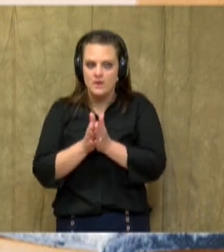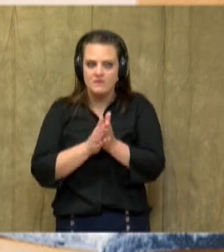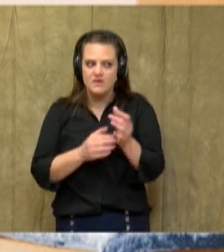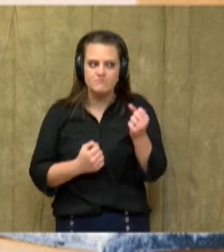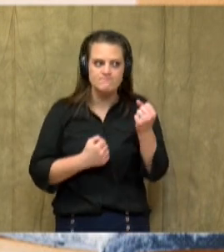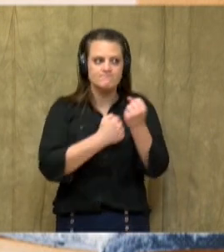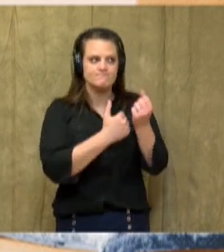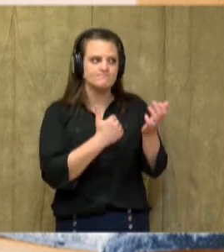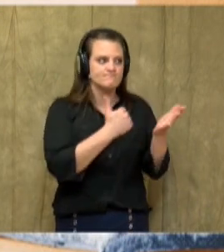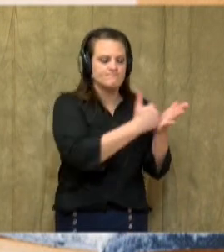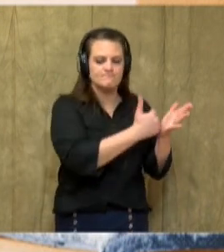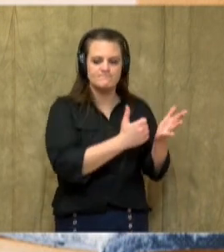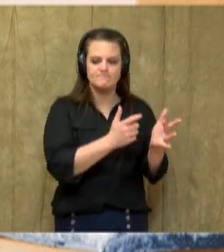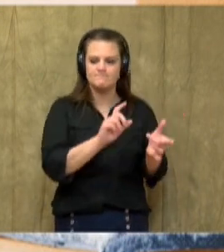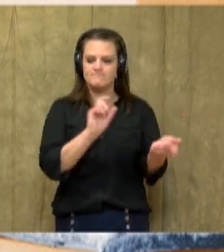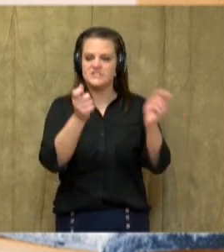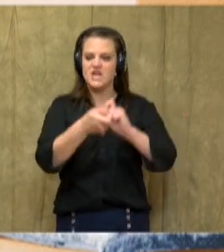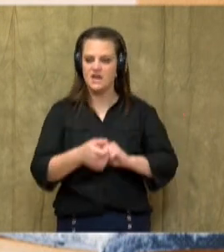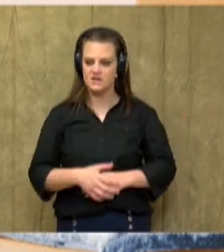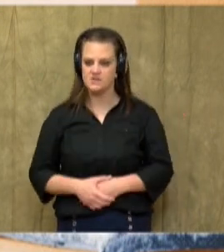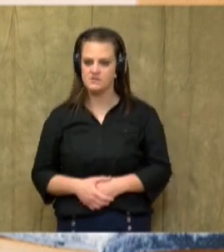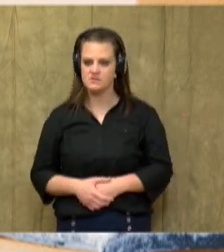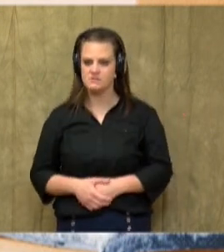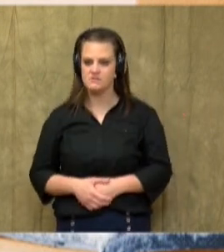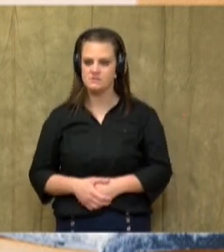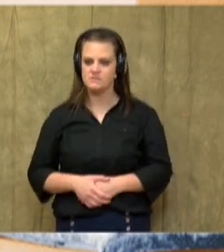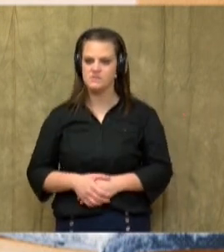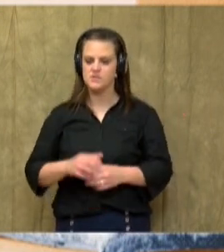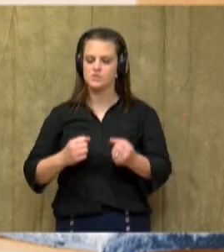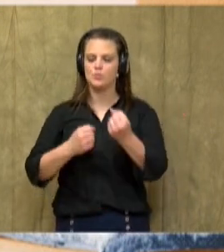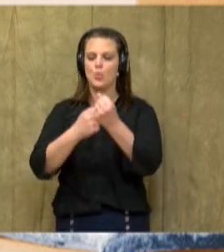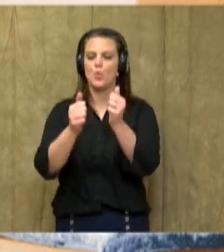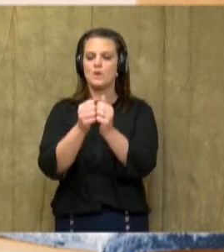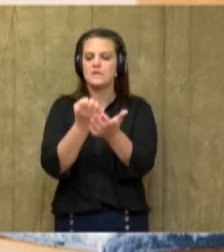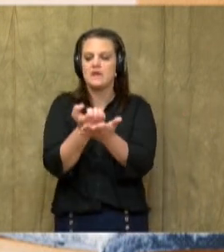Grandpa Joe change in the story? Support your answer with evidence.